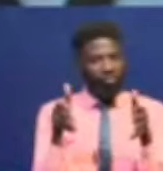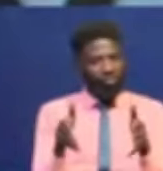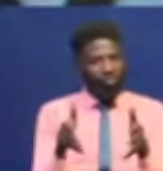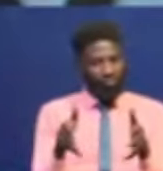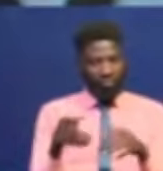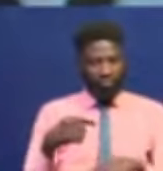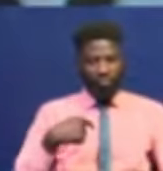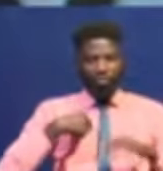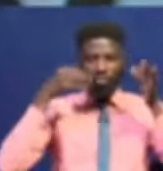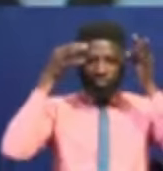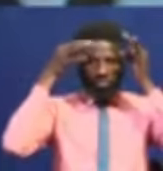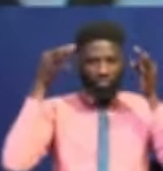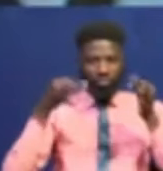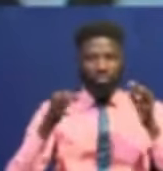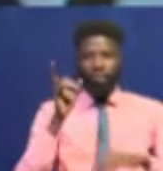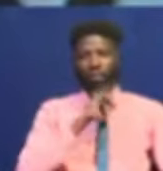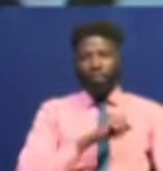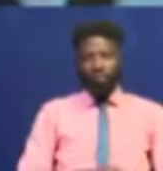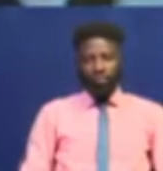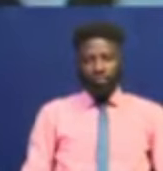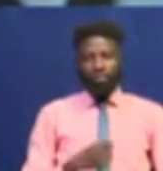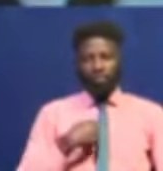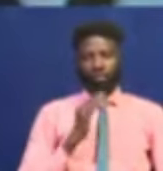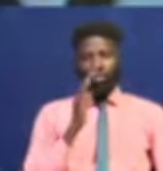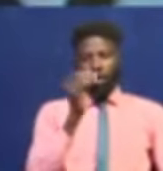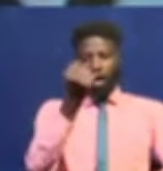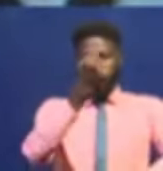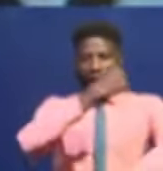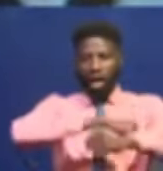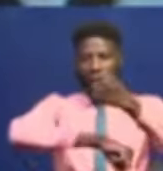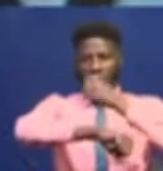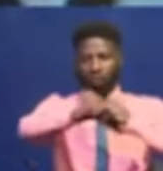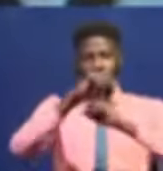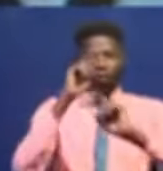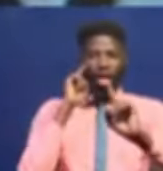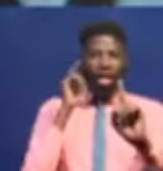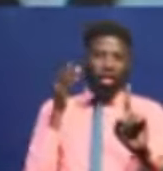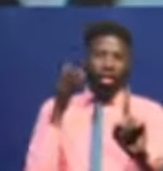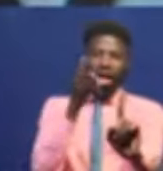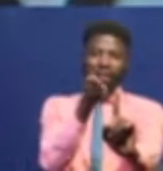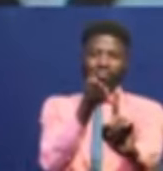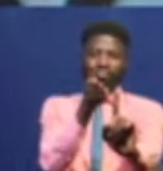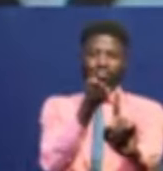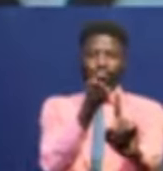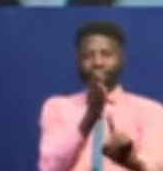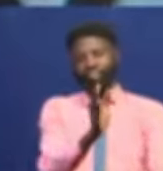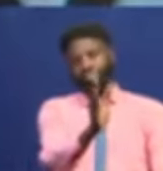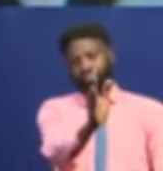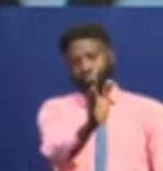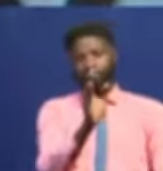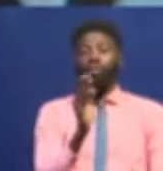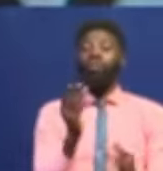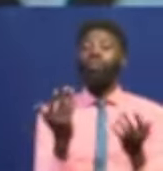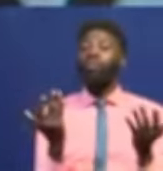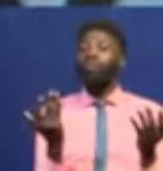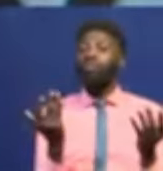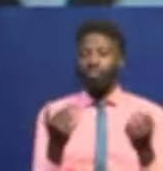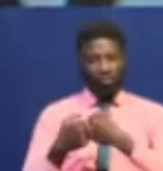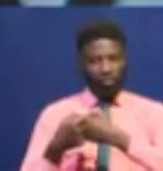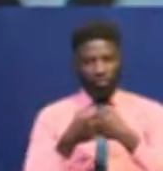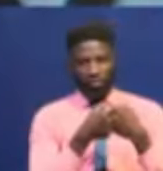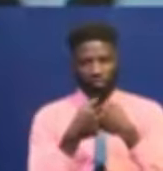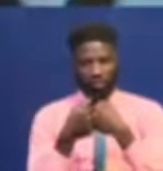I have decided that I am going to be deliberate, I am going to be intentional on tackling the